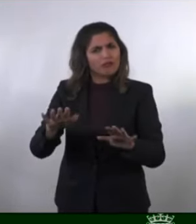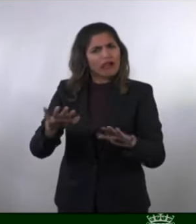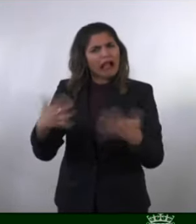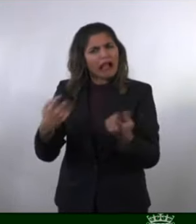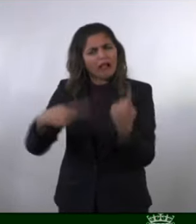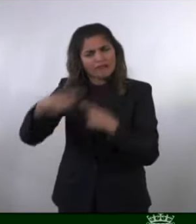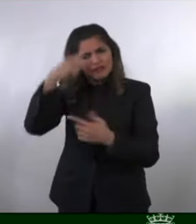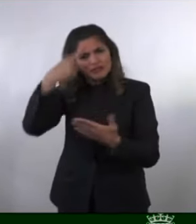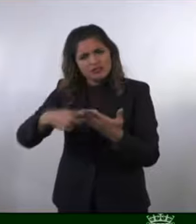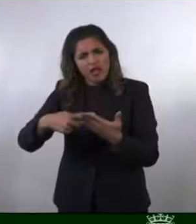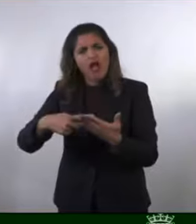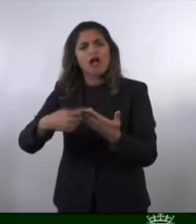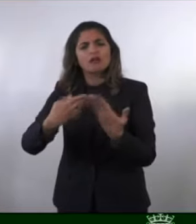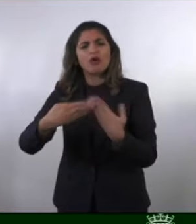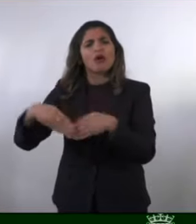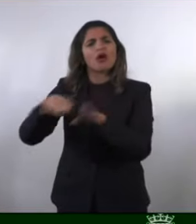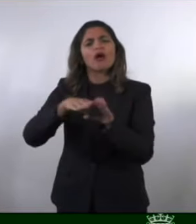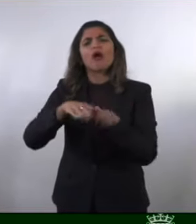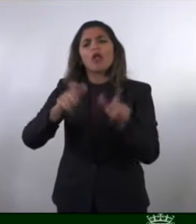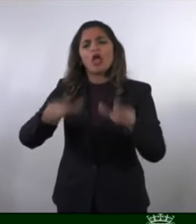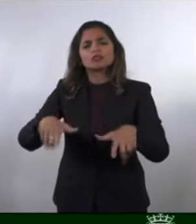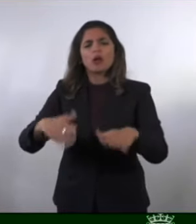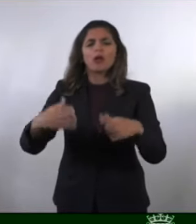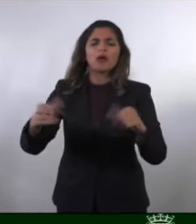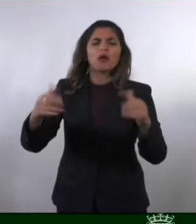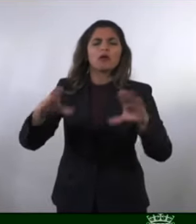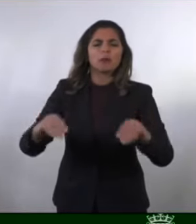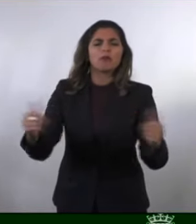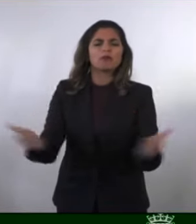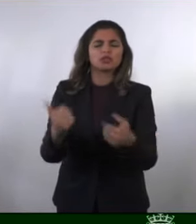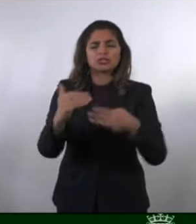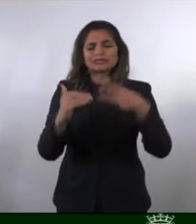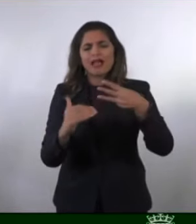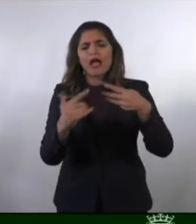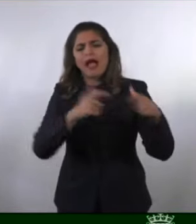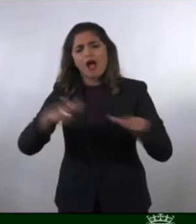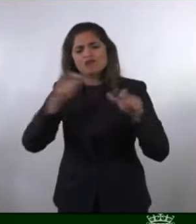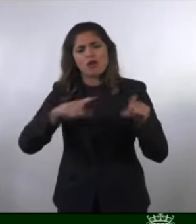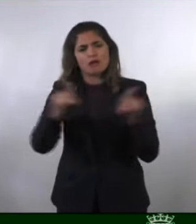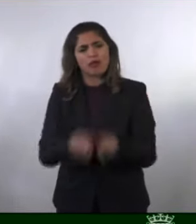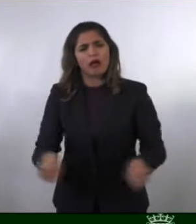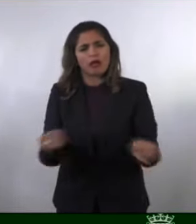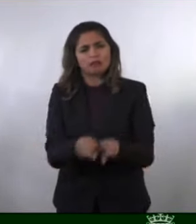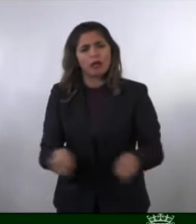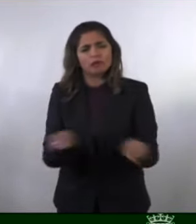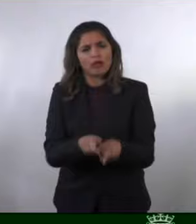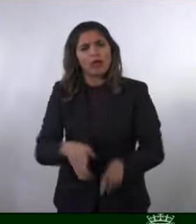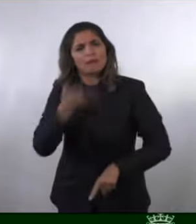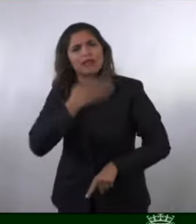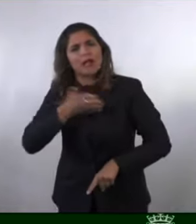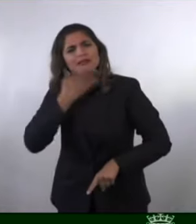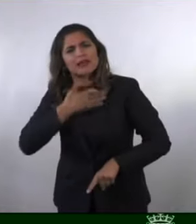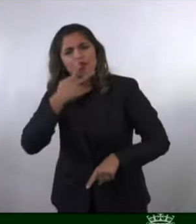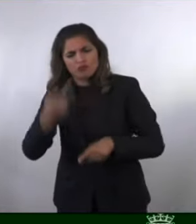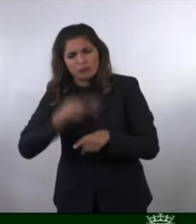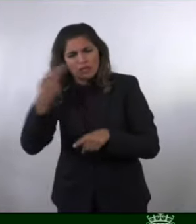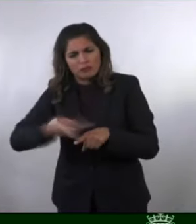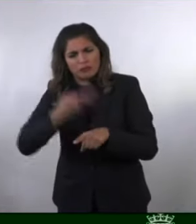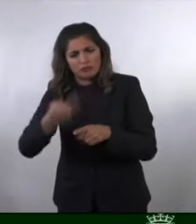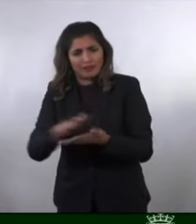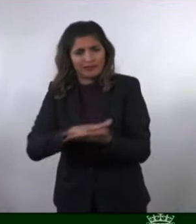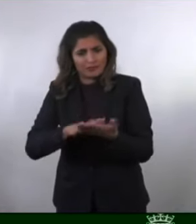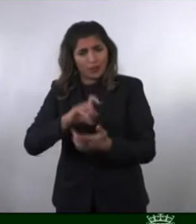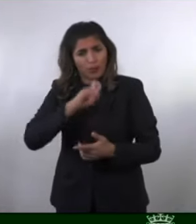keeps repeating the same old errors, including the failed tier system, which is what it's doing, driven by the pressure of its